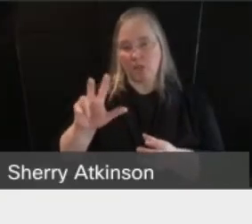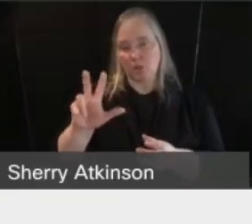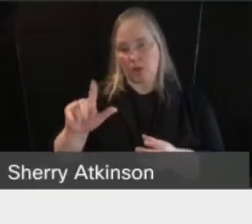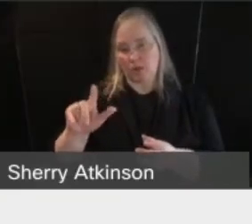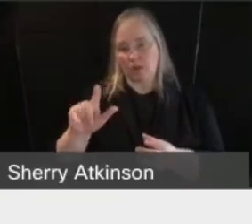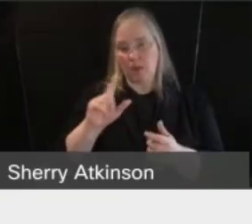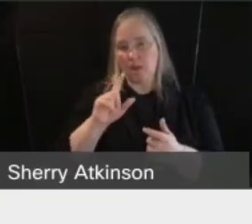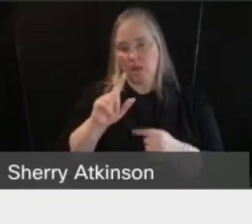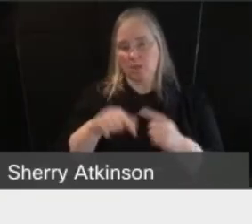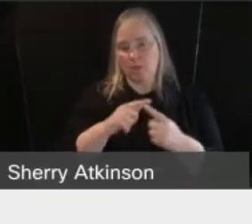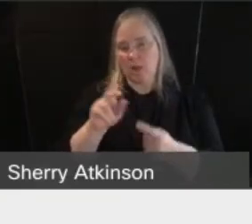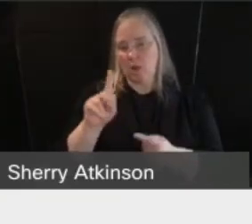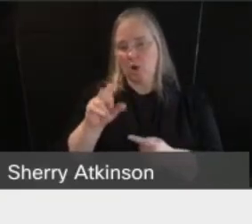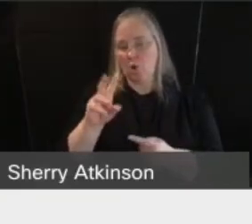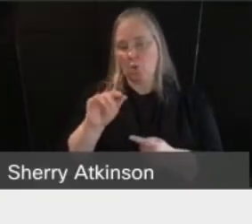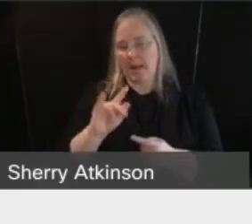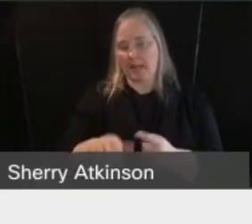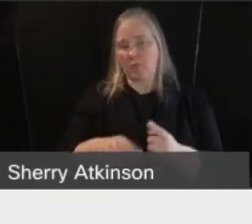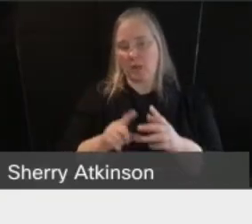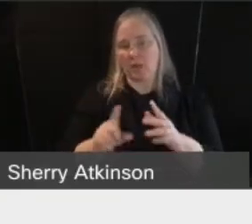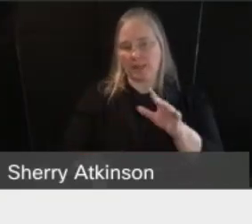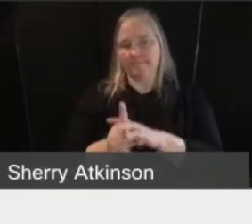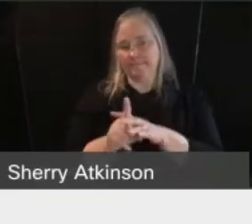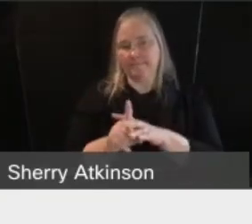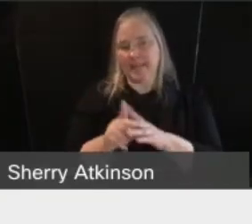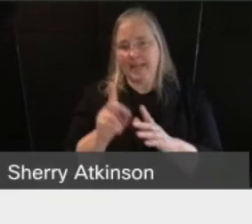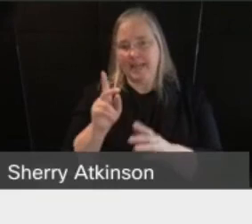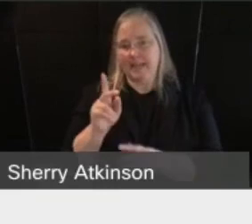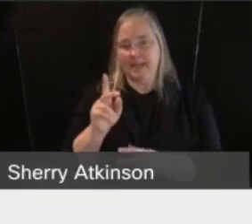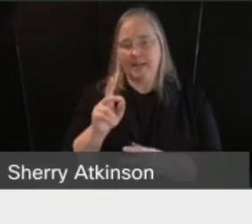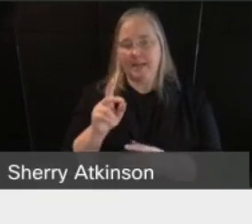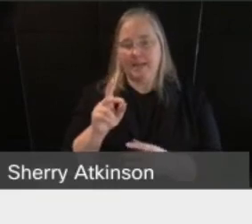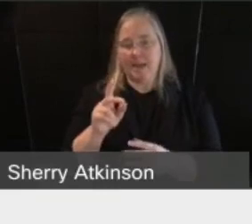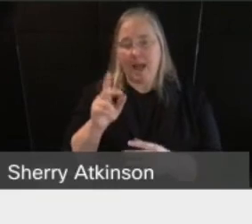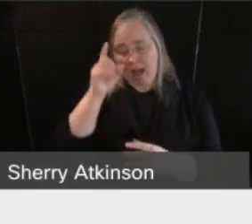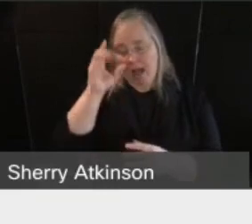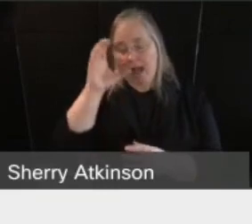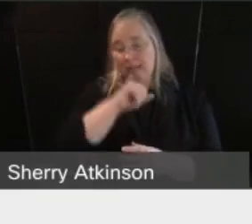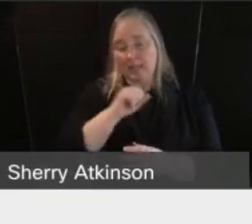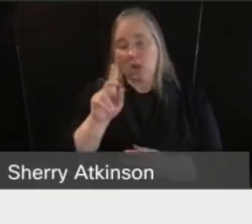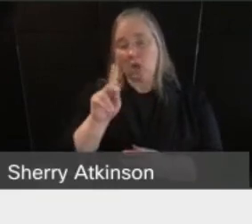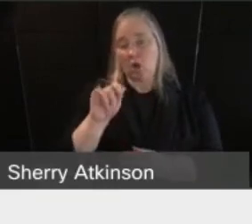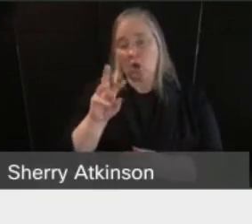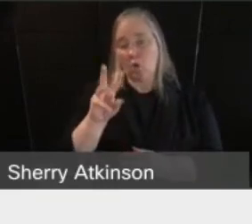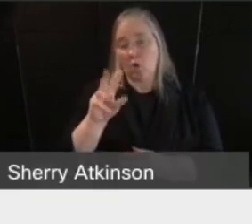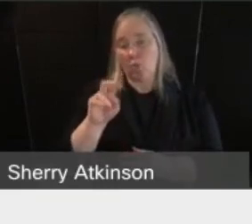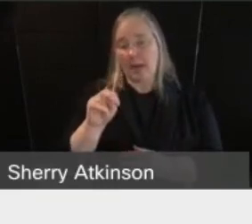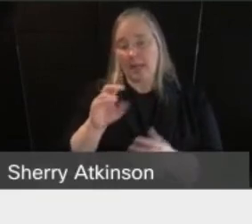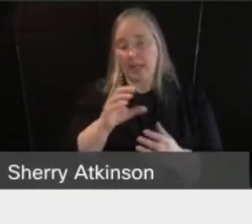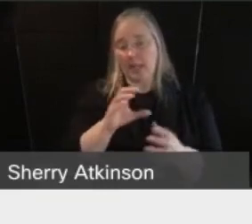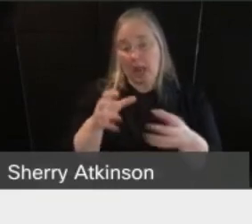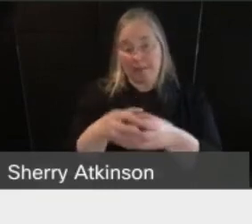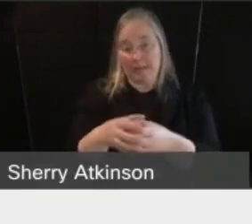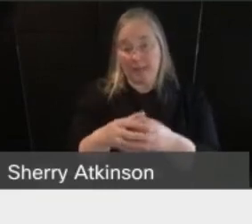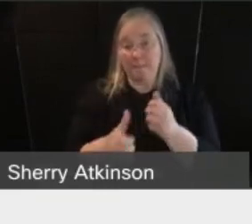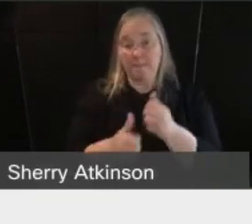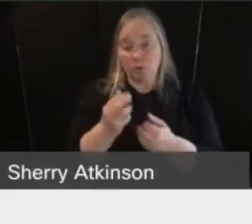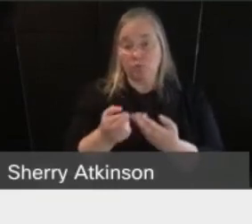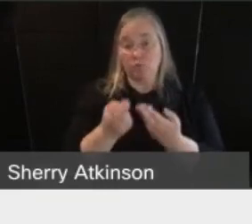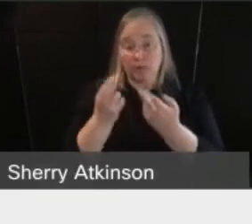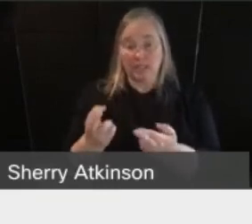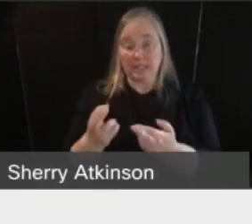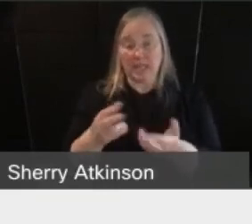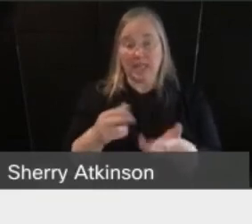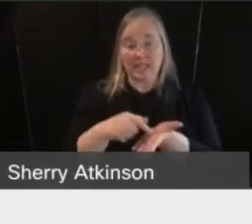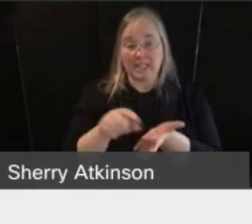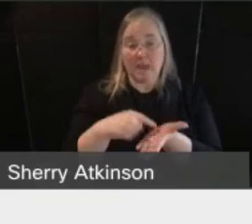Kerwin, but it's never been, I guess the current committee mostly recommended the spending level